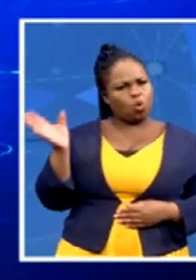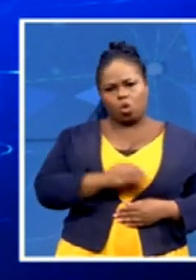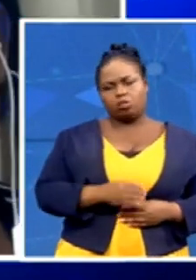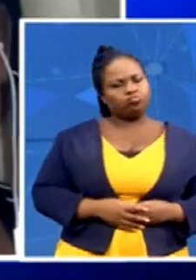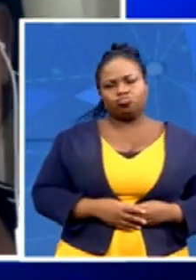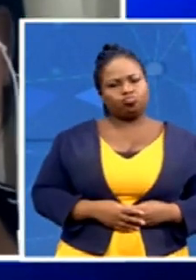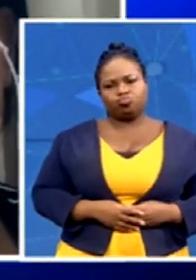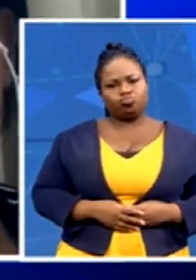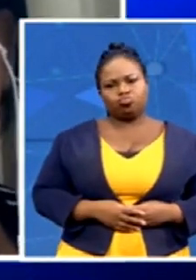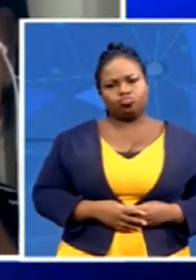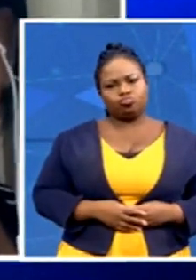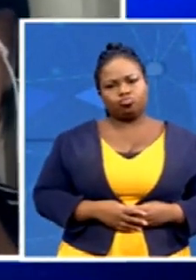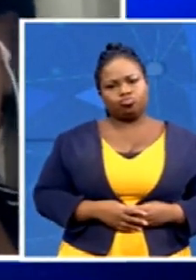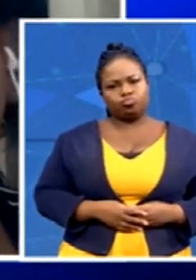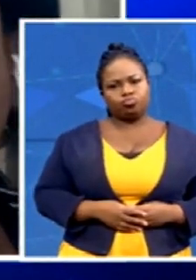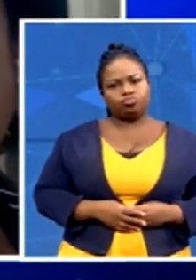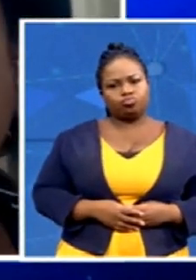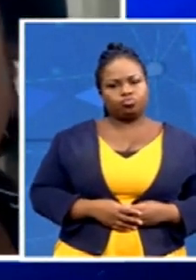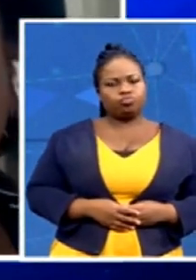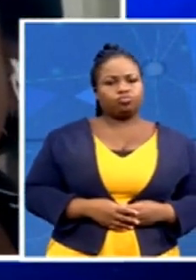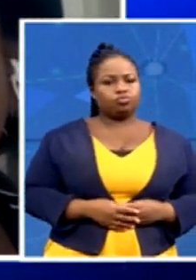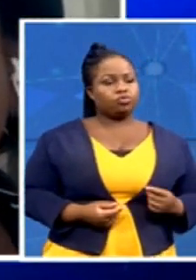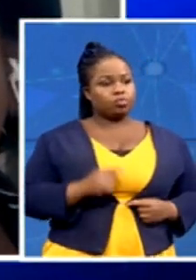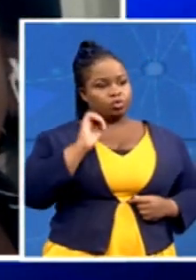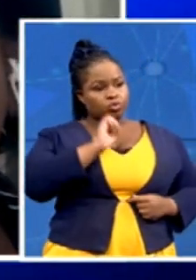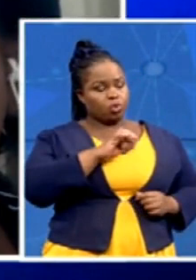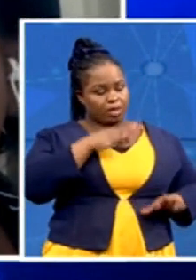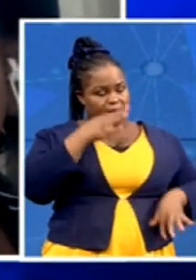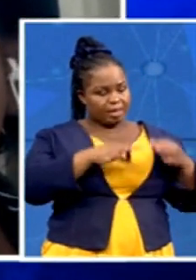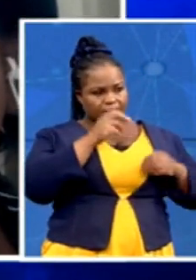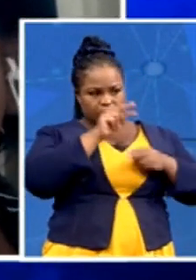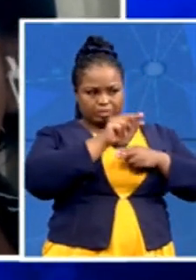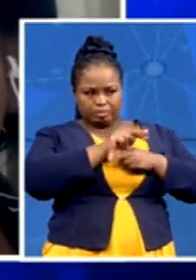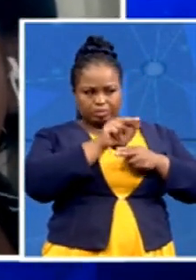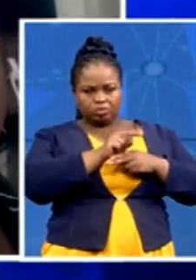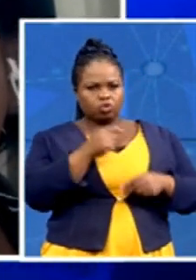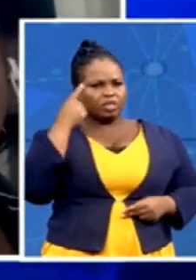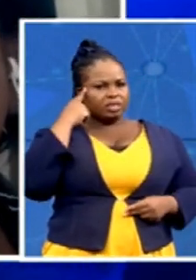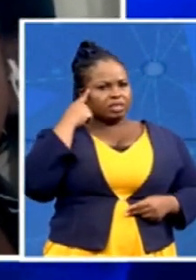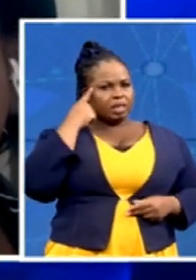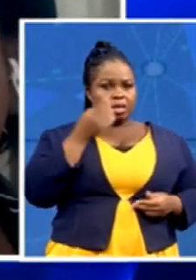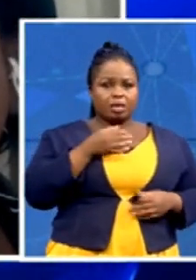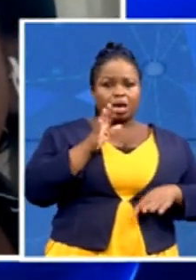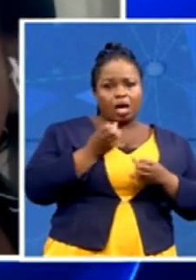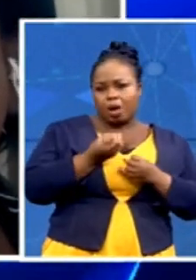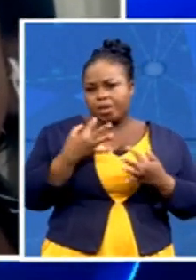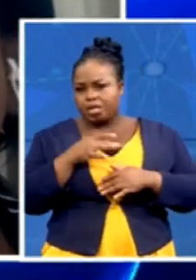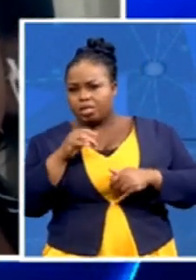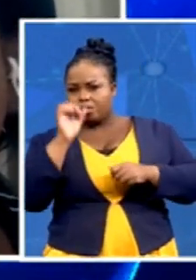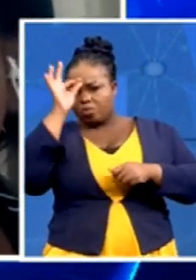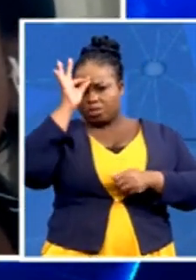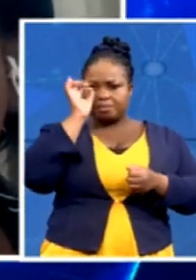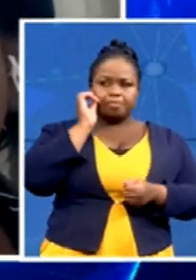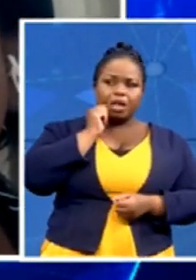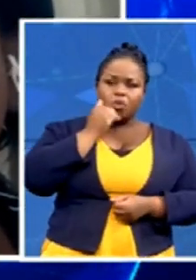your analysis and observation, what is the prosecution rate of those police officers who have been found guilty of,